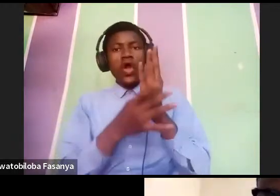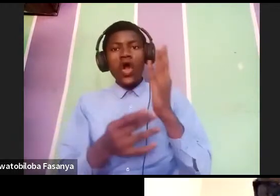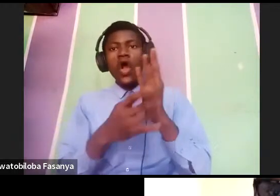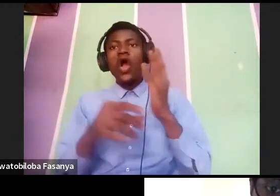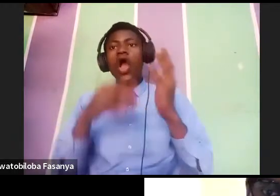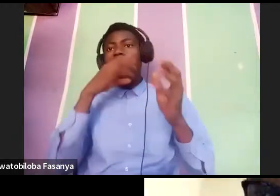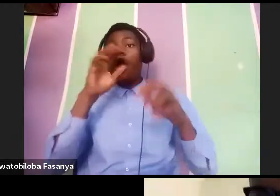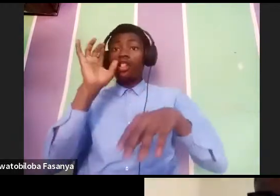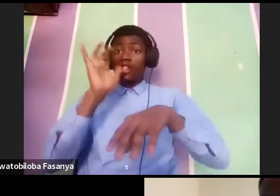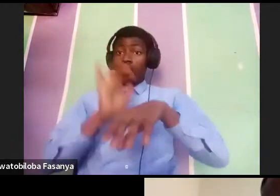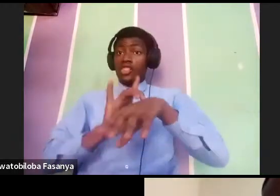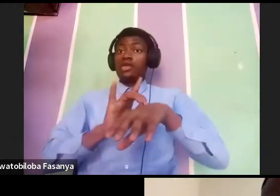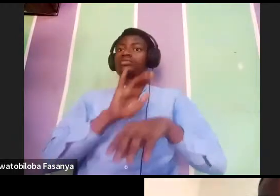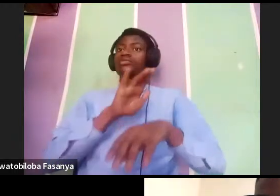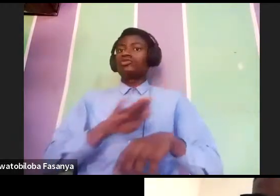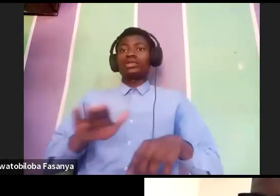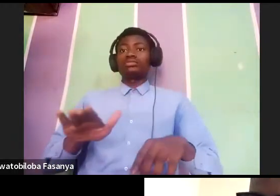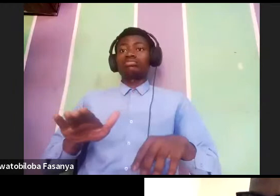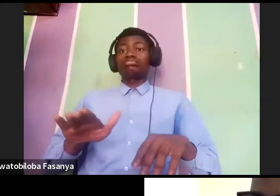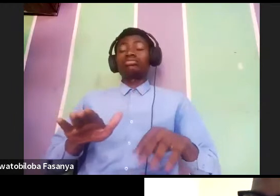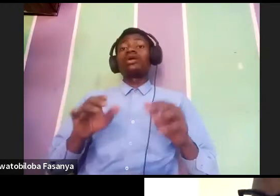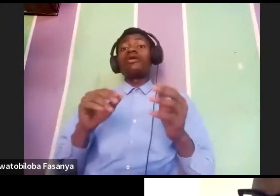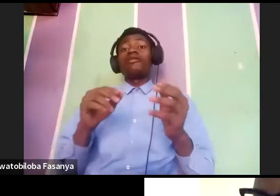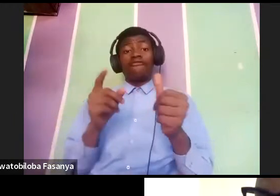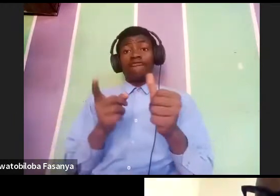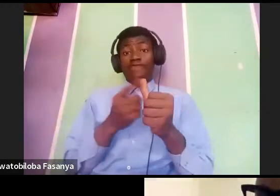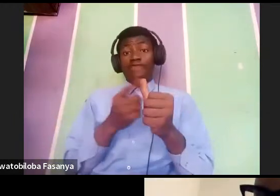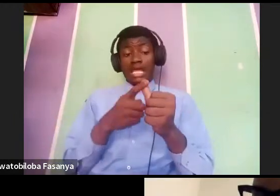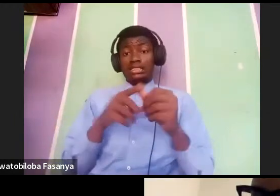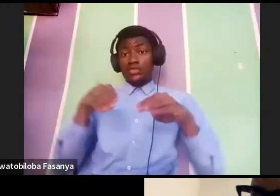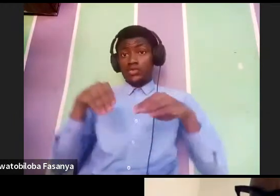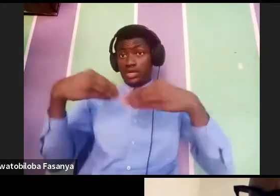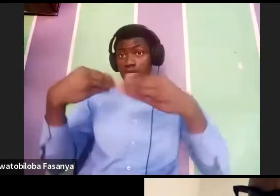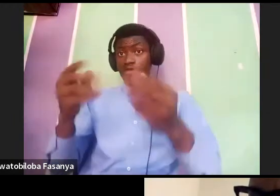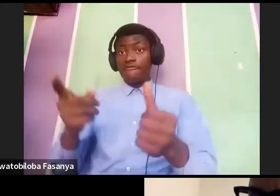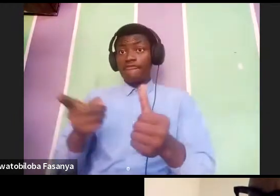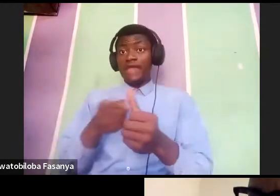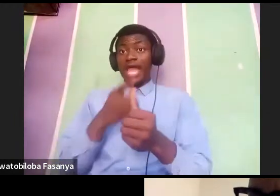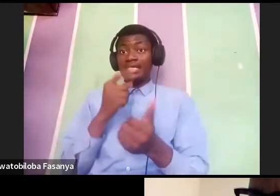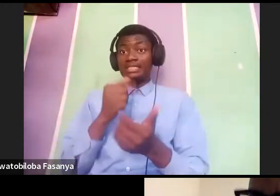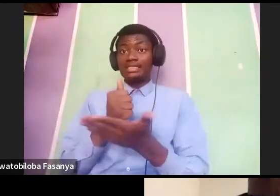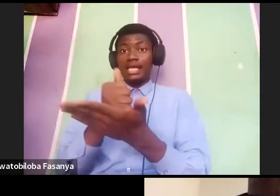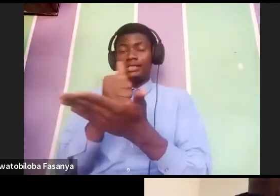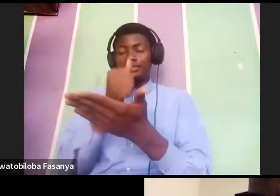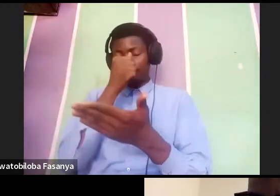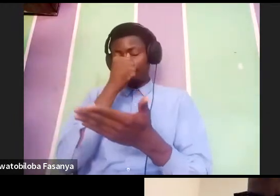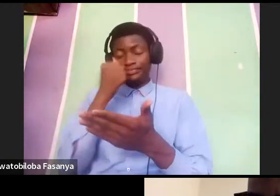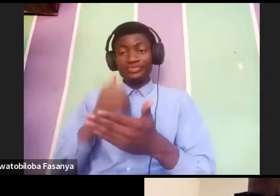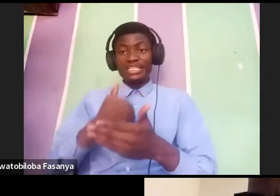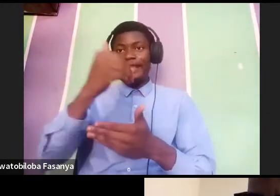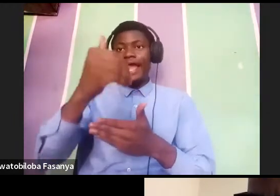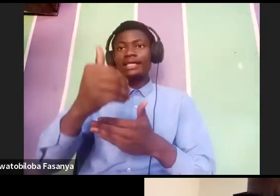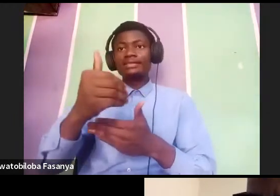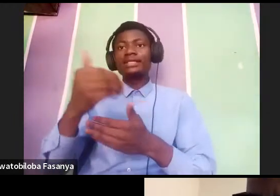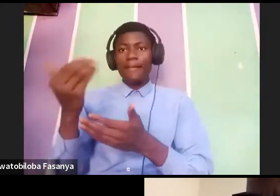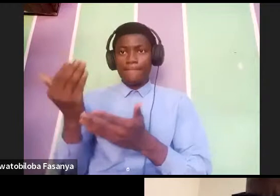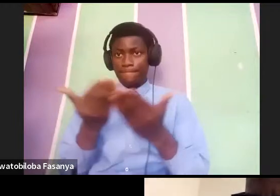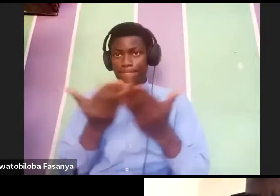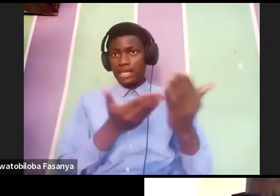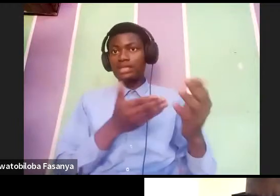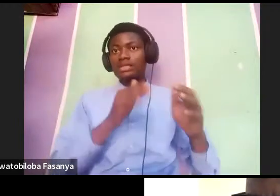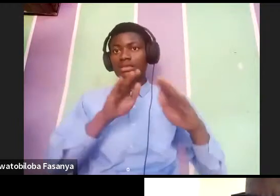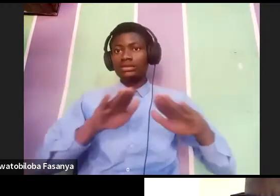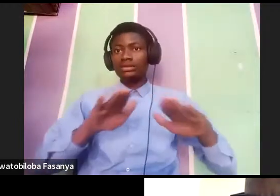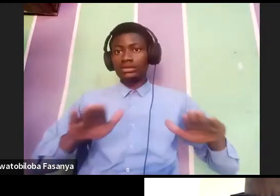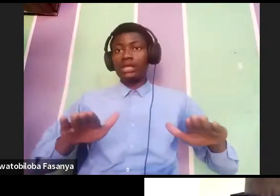that even at the end, after doing the first aid and everything, you still take the child for medical attention because a lot of fluid might